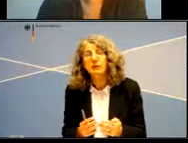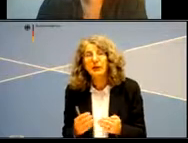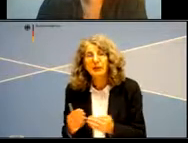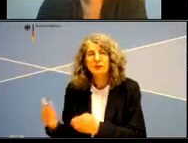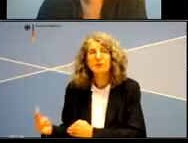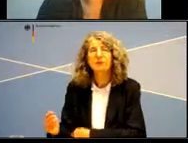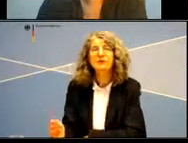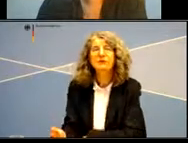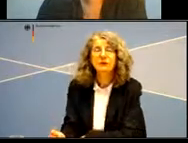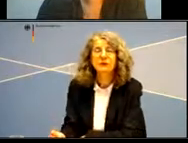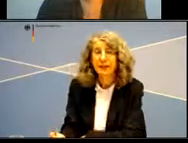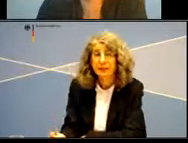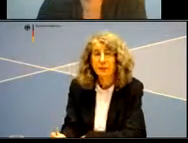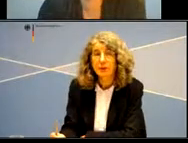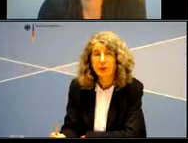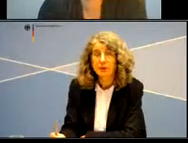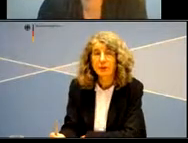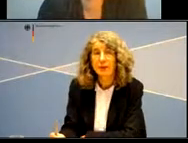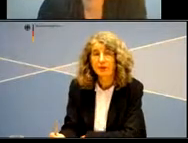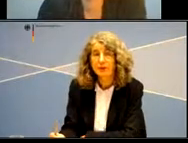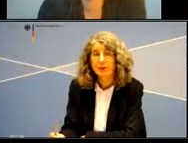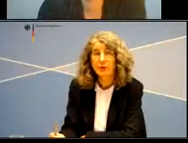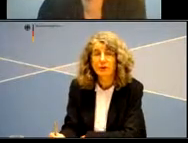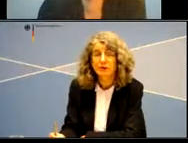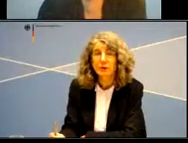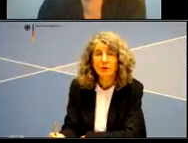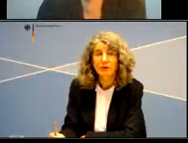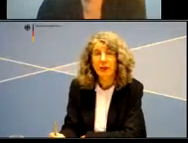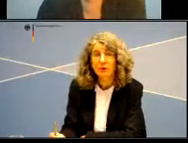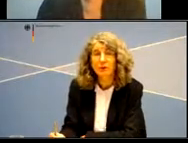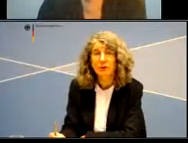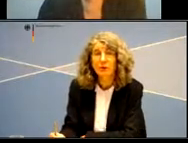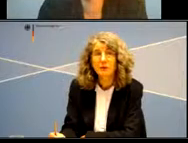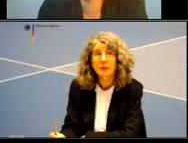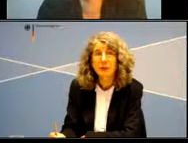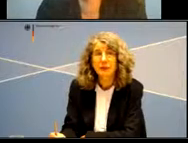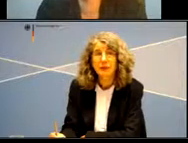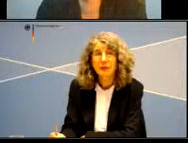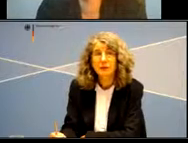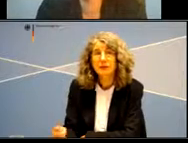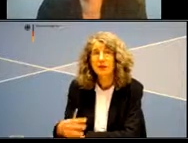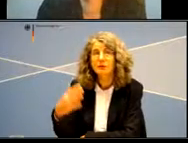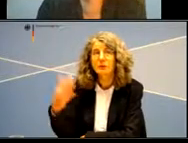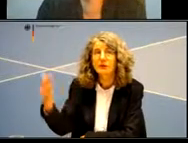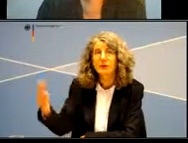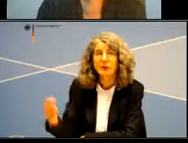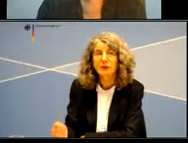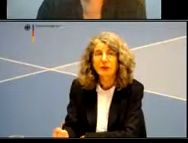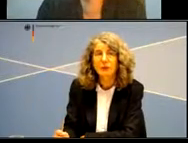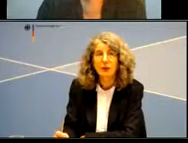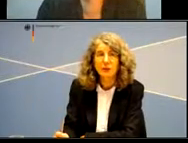the energy point towards data protection, including also, of course, cybersecurity, because as we